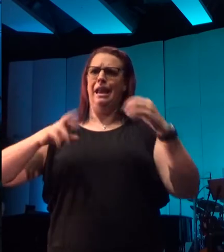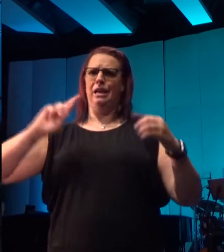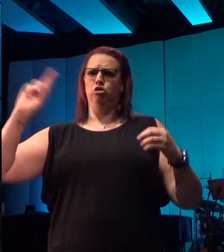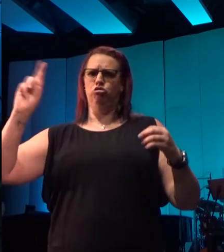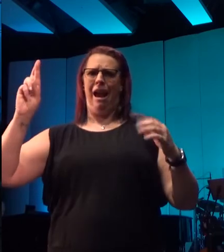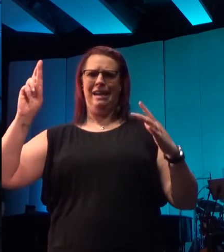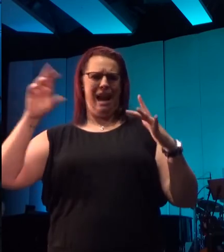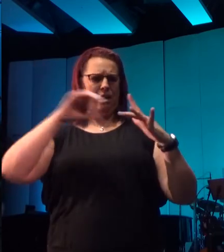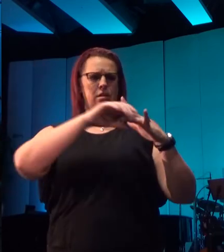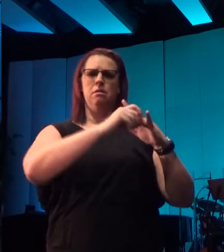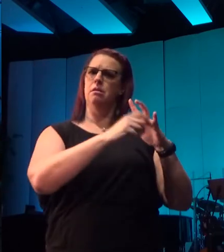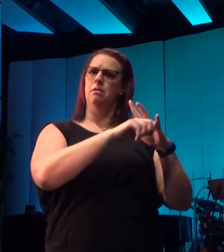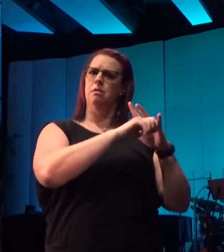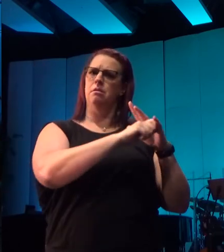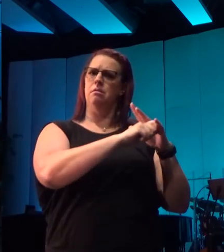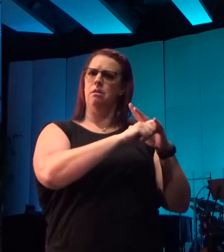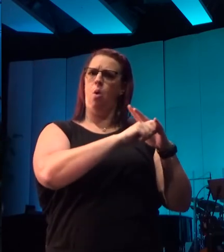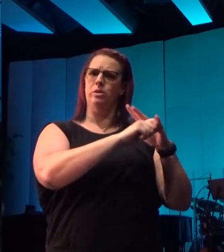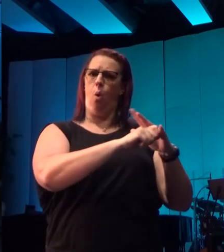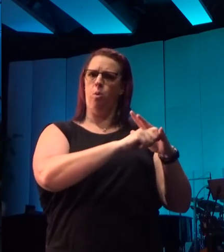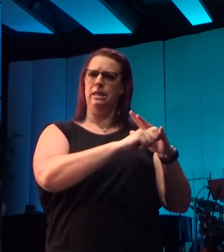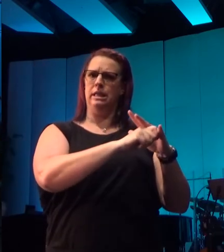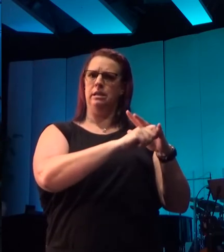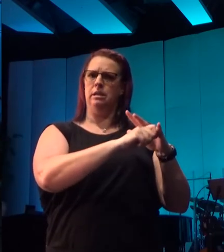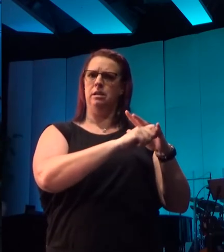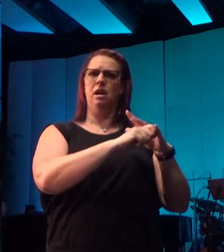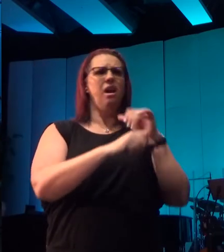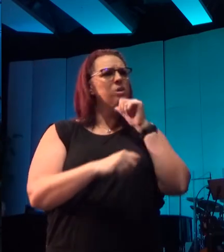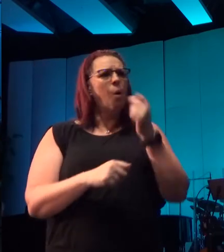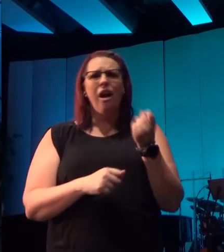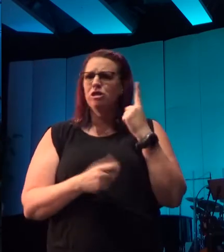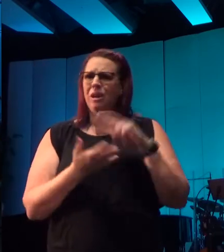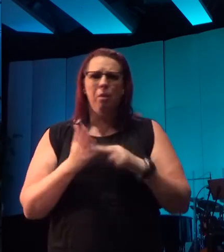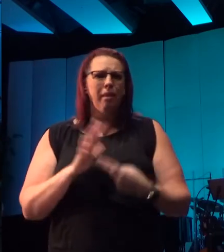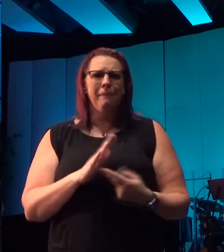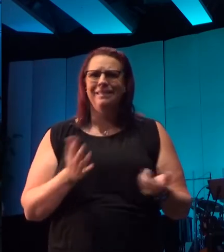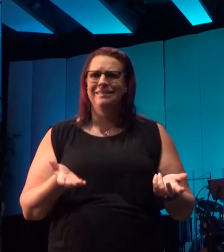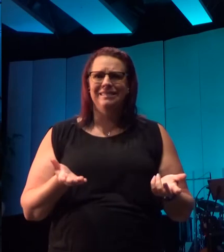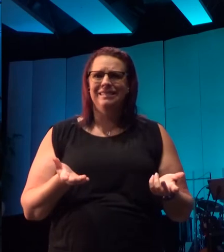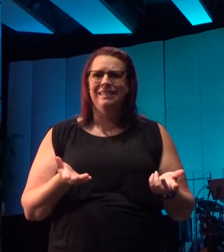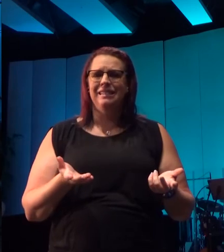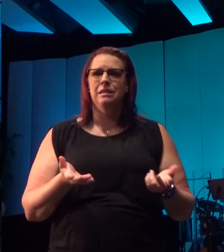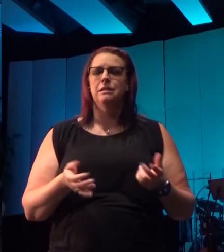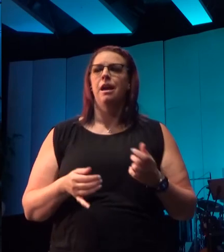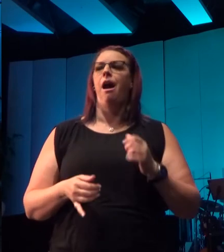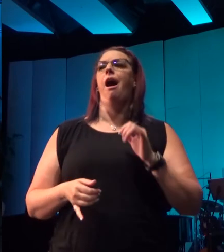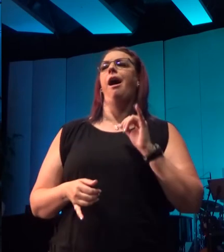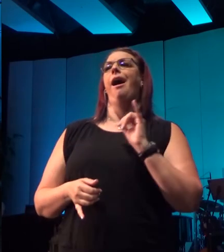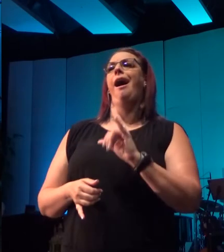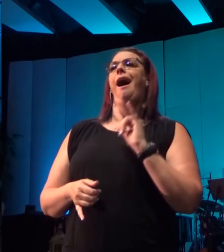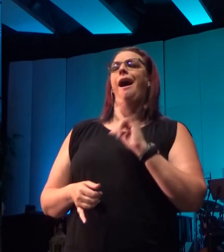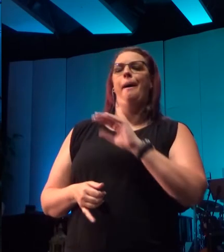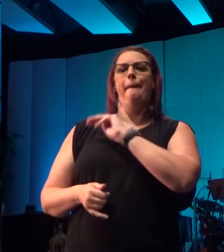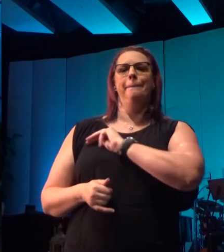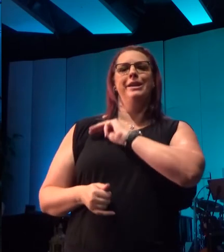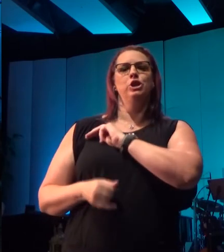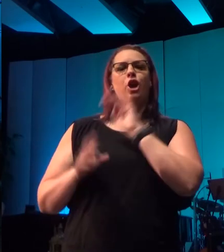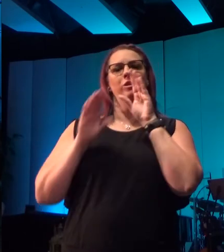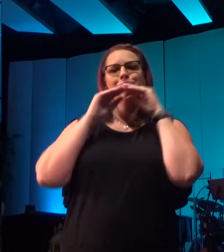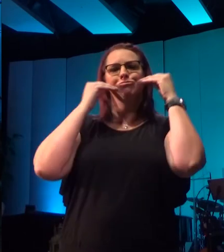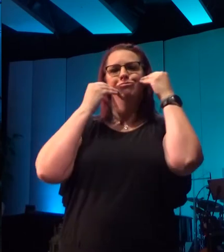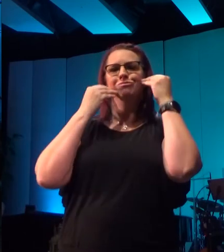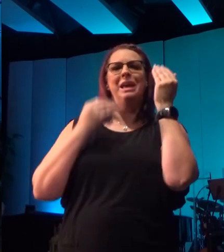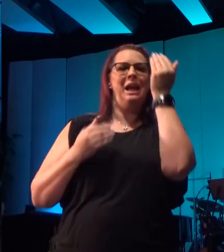was grasping the ring finger of his left. We don't understand what that was about." But the missionary just smiled. He